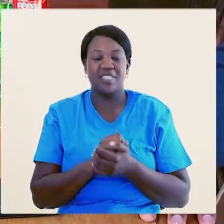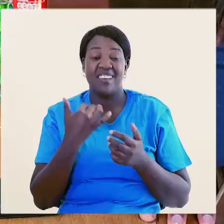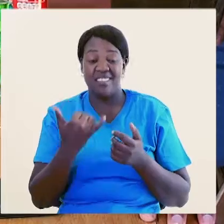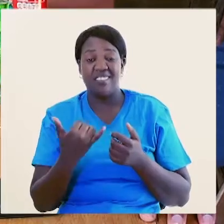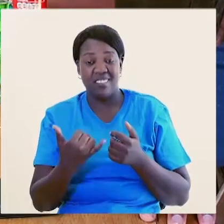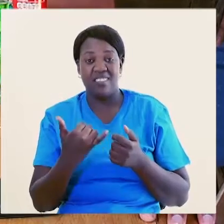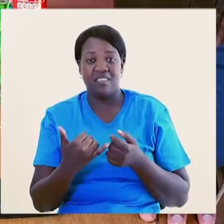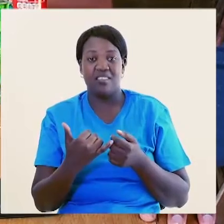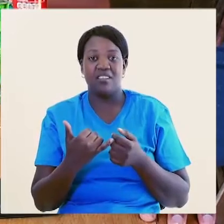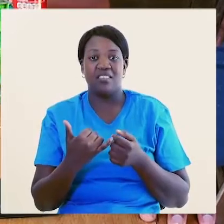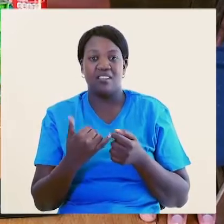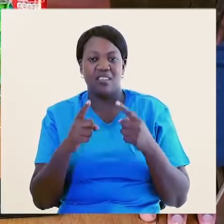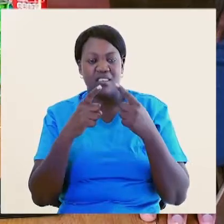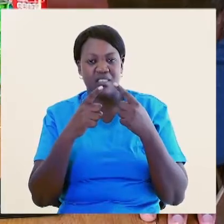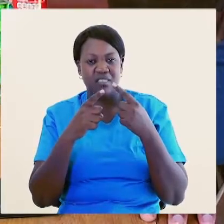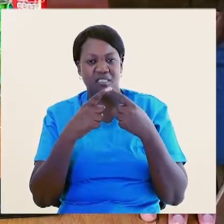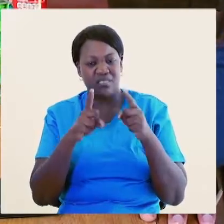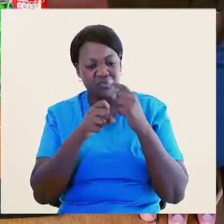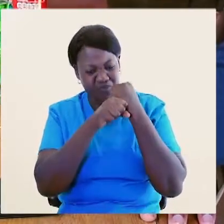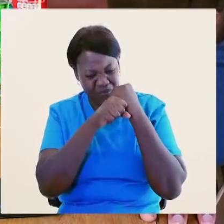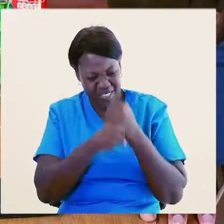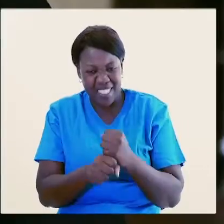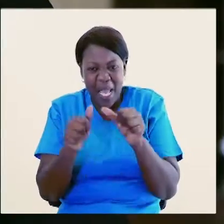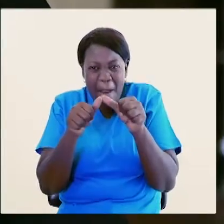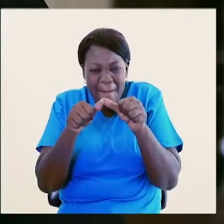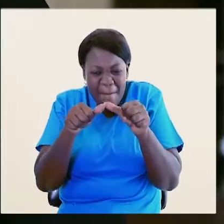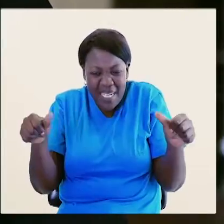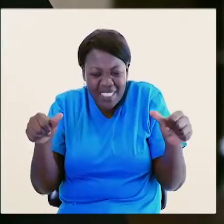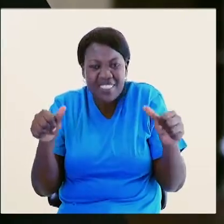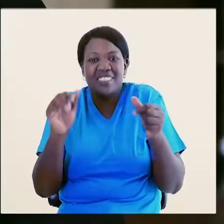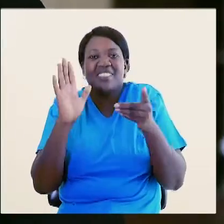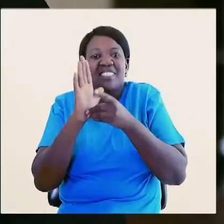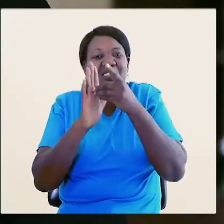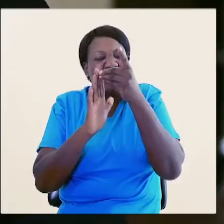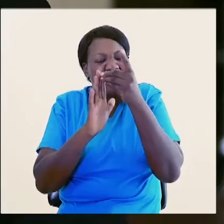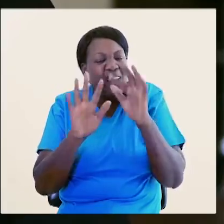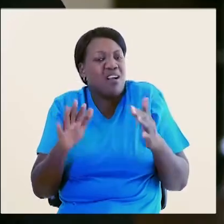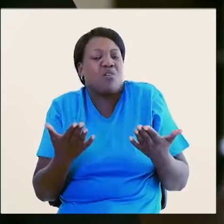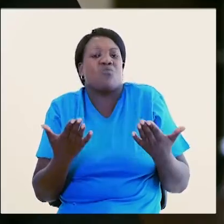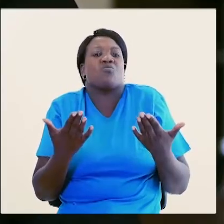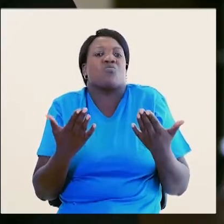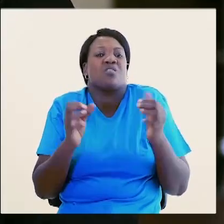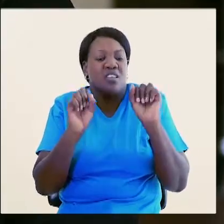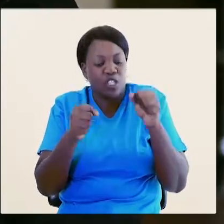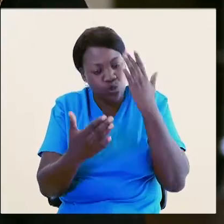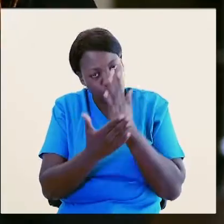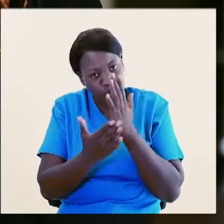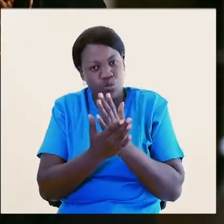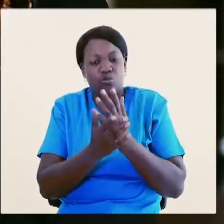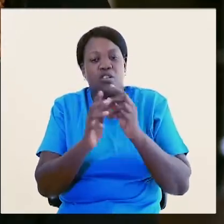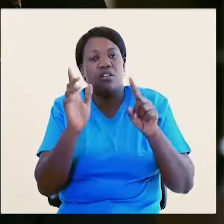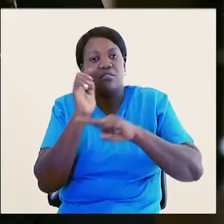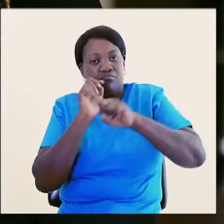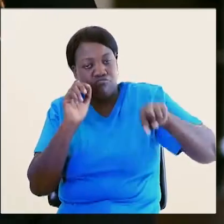Now, we take the difficult task of measuring development so that we can accurately talk about how a country changes over